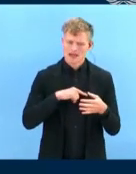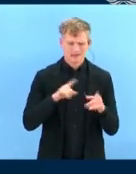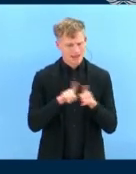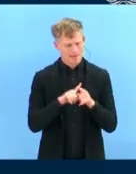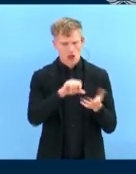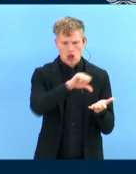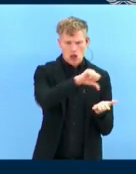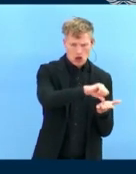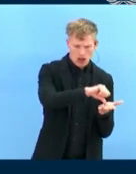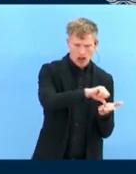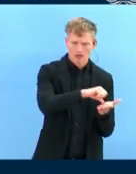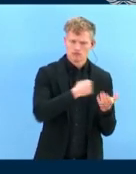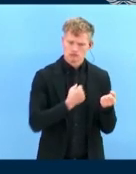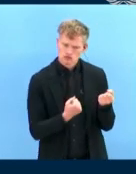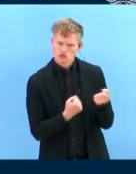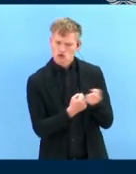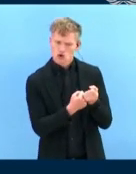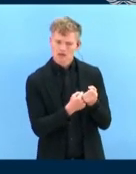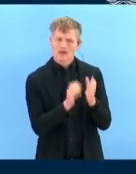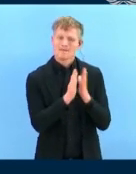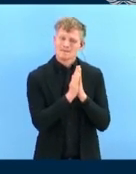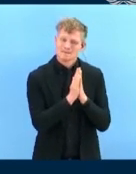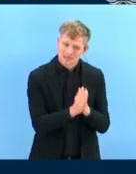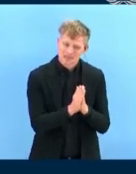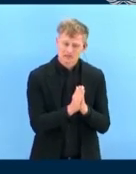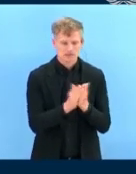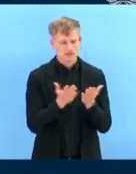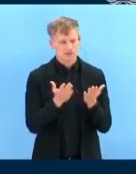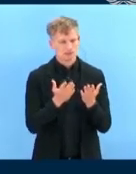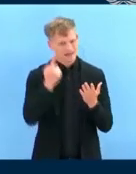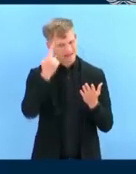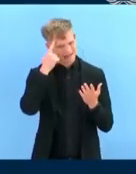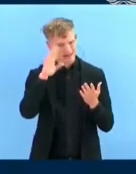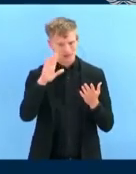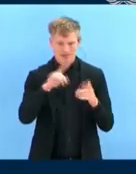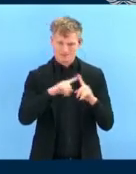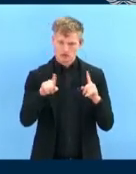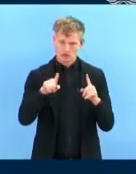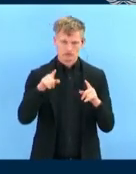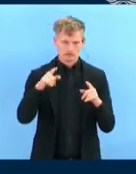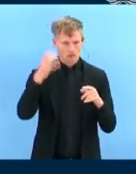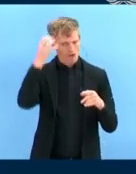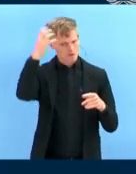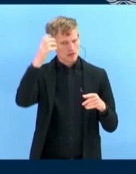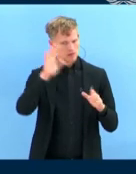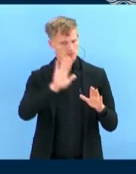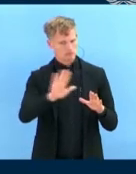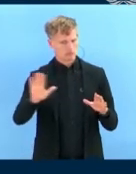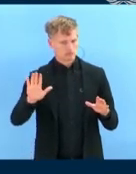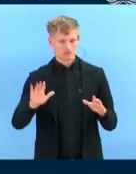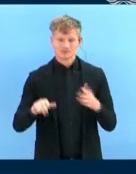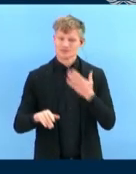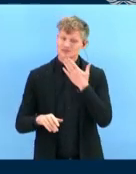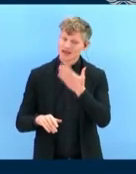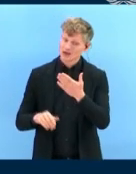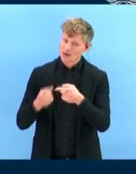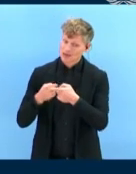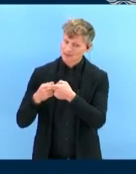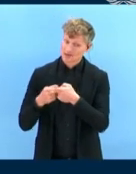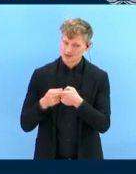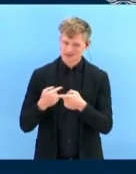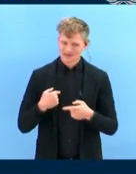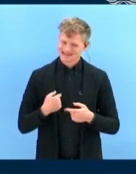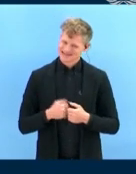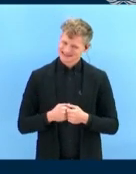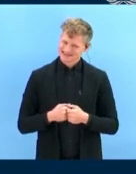Iran, and please take into account the position of states. Thank you. Thank you, Belarus. I am struggling to do so as much as I can.